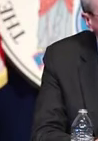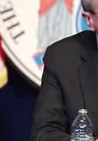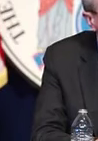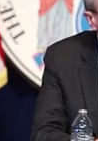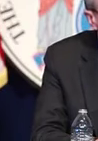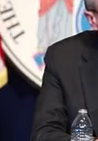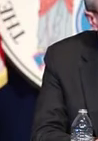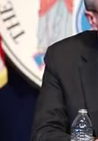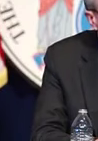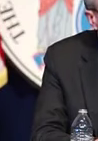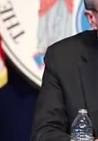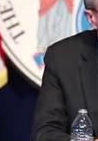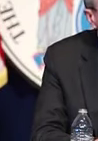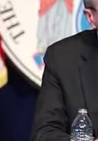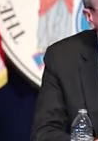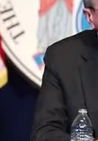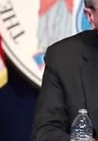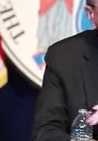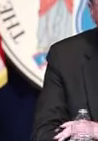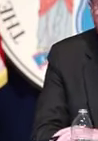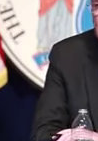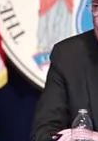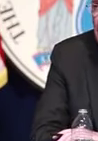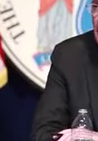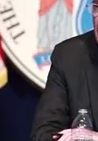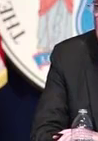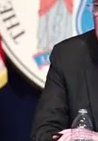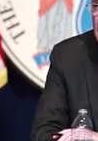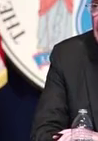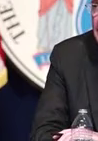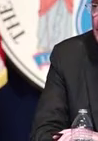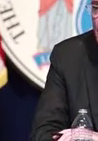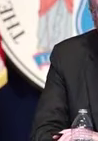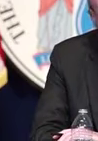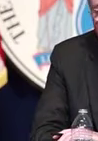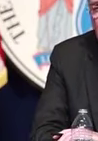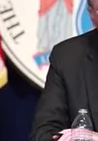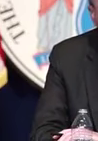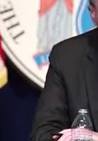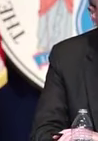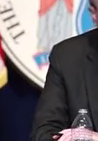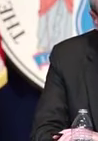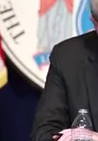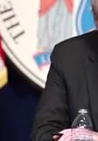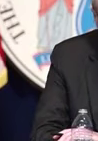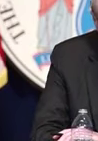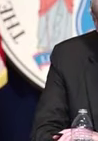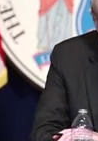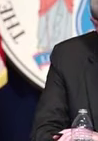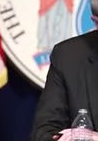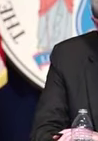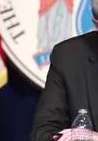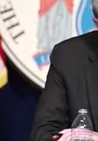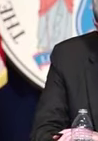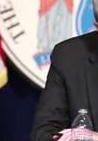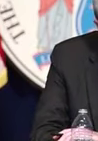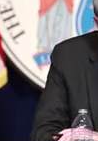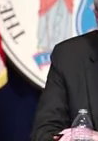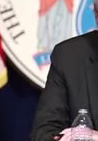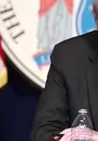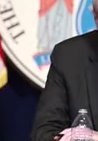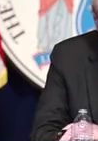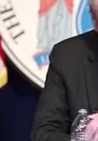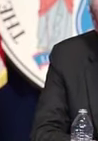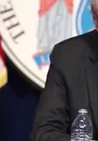a ventilator as we speak. He's being given last rites, 56 years old. I mean, it's just, the stories